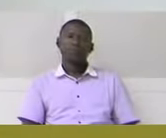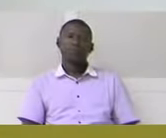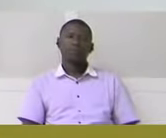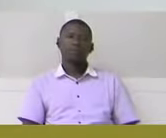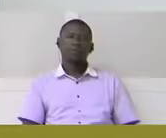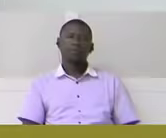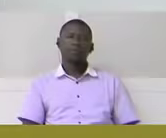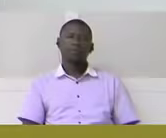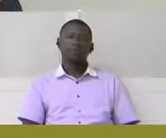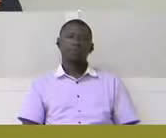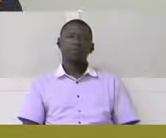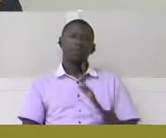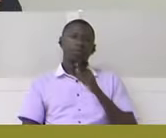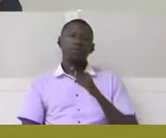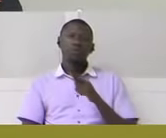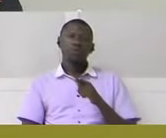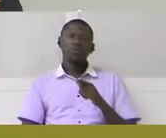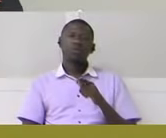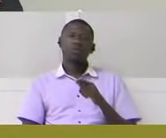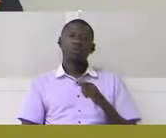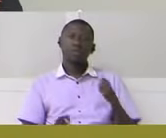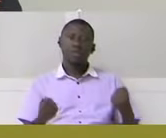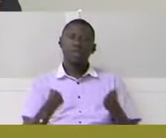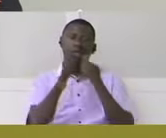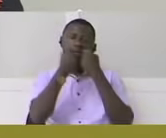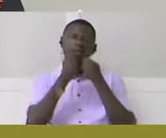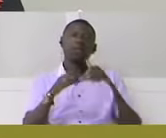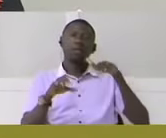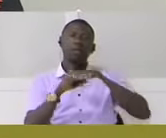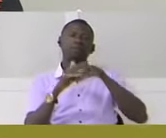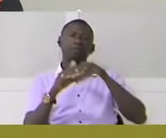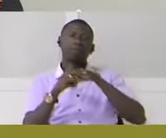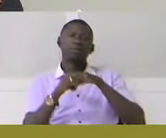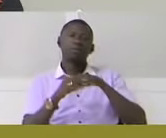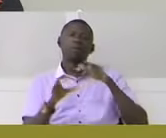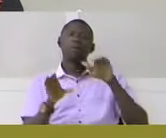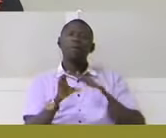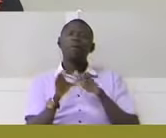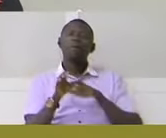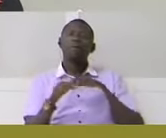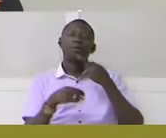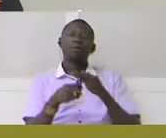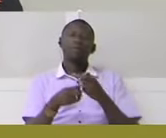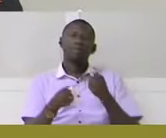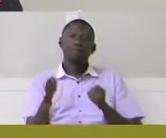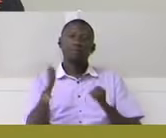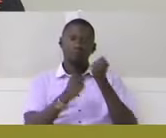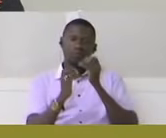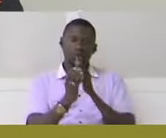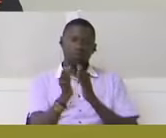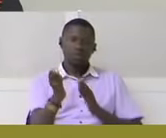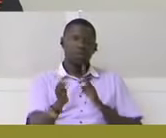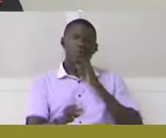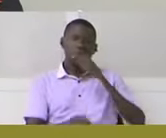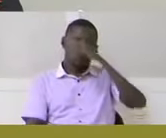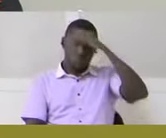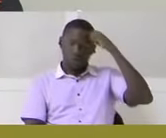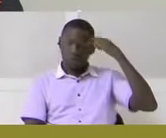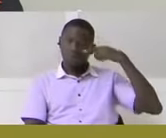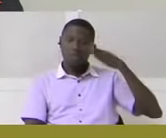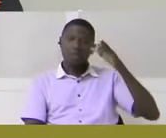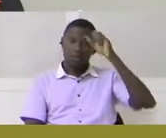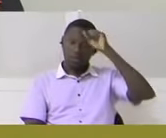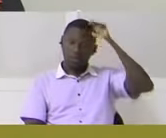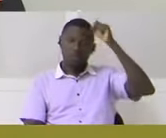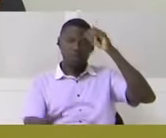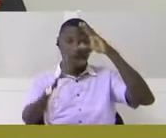And this was a specific incident or accident involving members of the convoy who were working at the